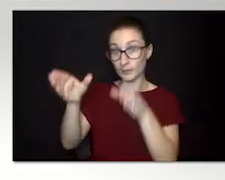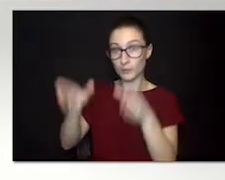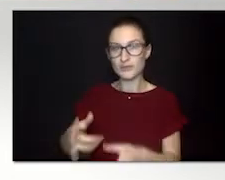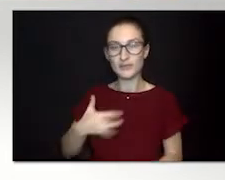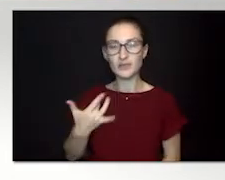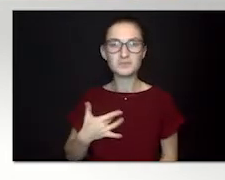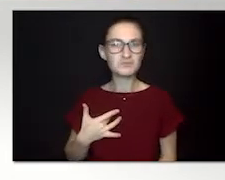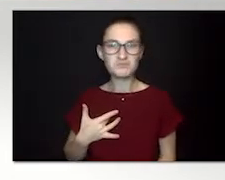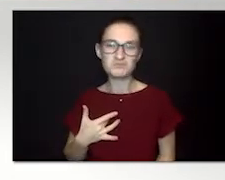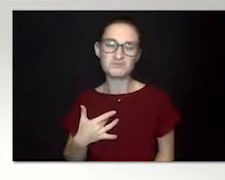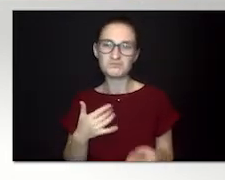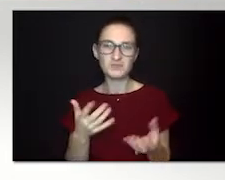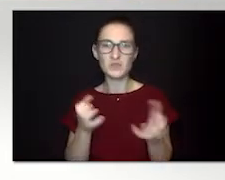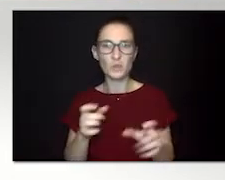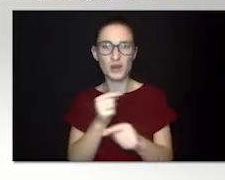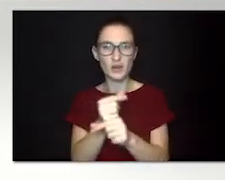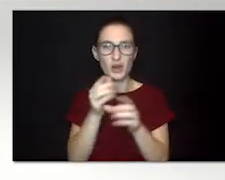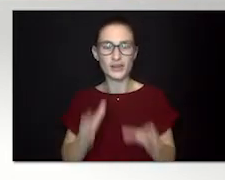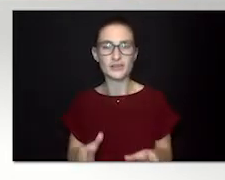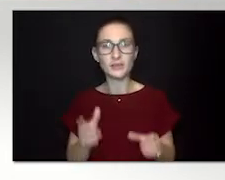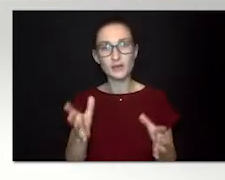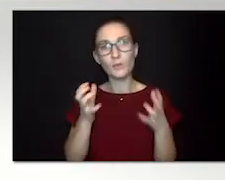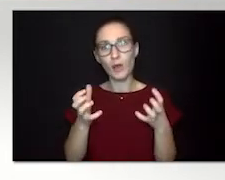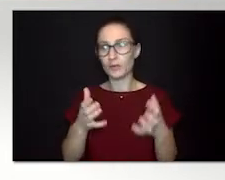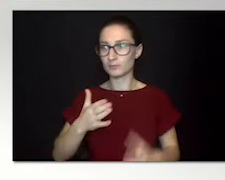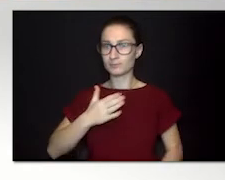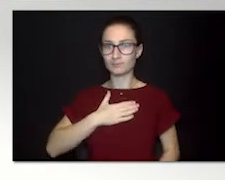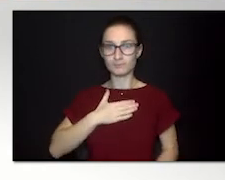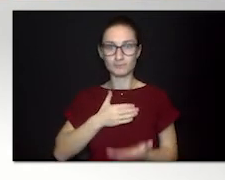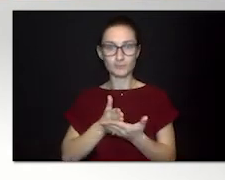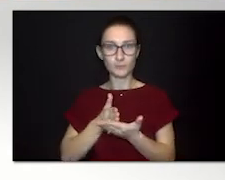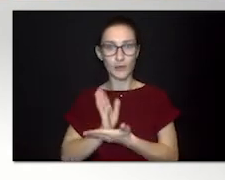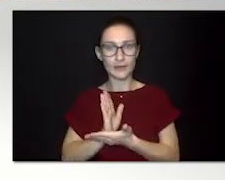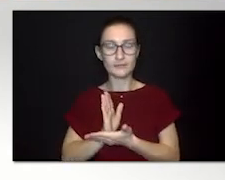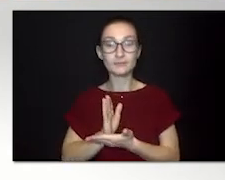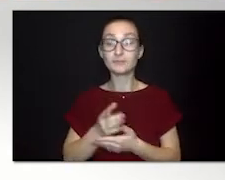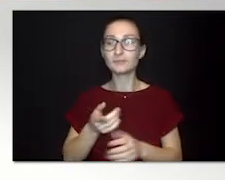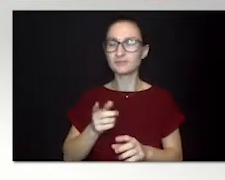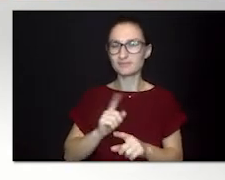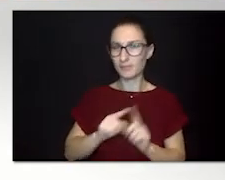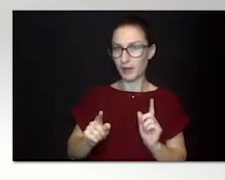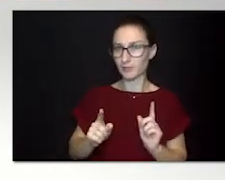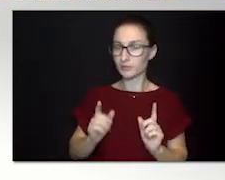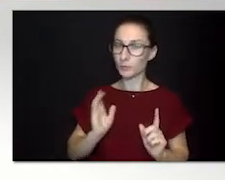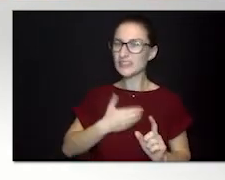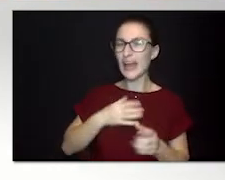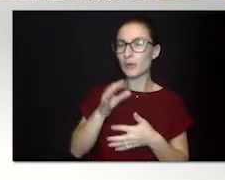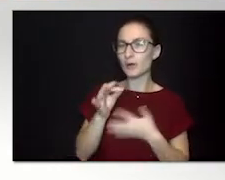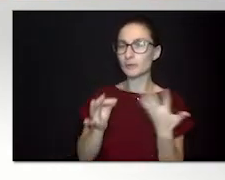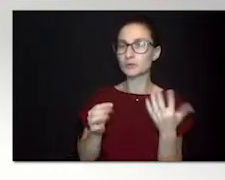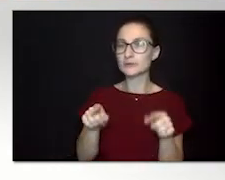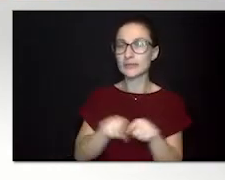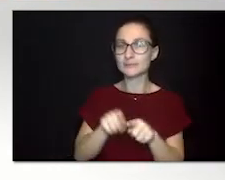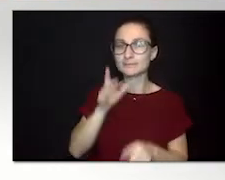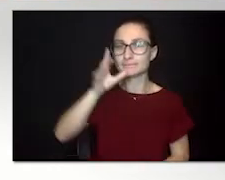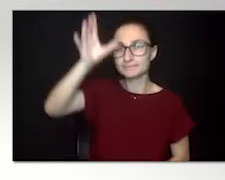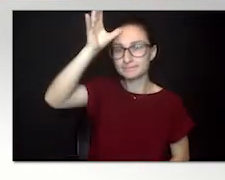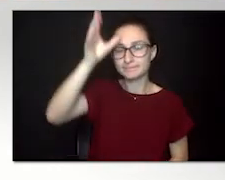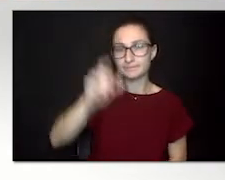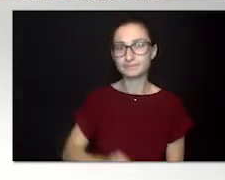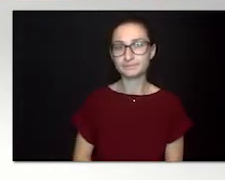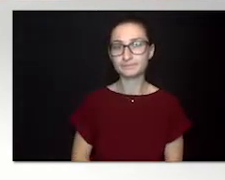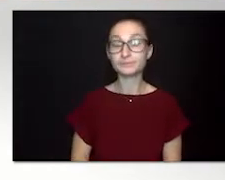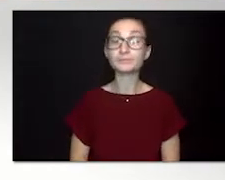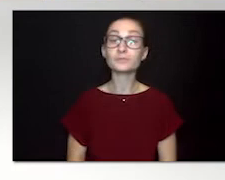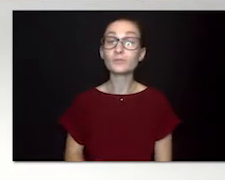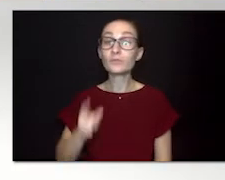guardianship, and so they're going to fight the guardianship and they would like to retain full rights over themselves, kind of what are the options? What can you do?